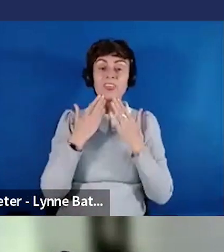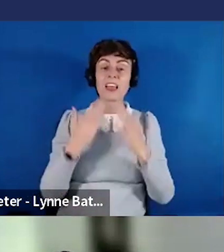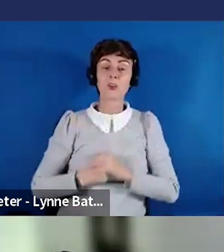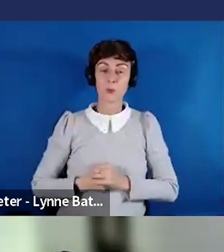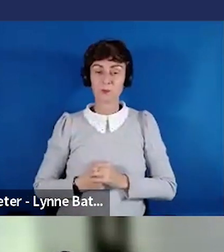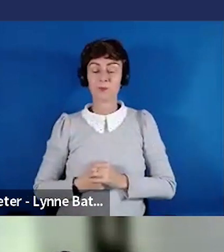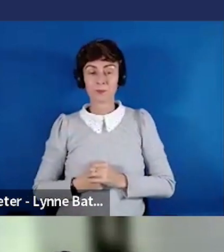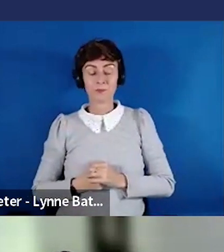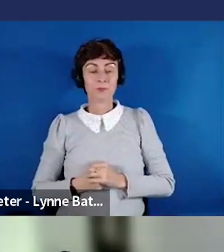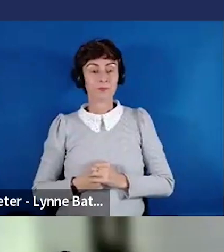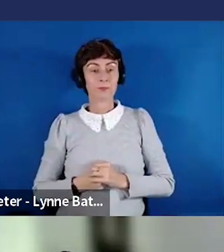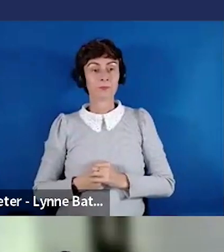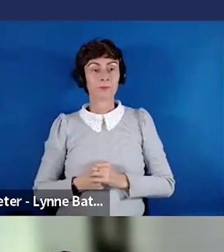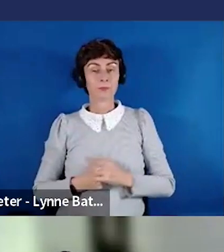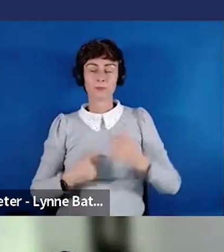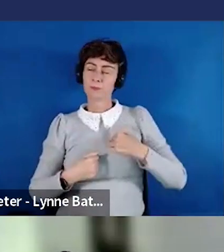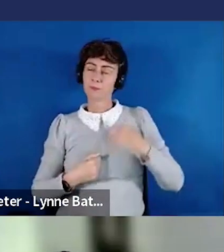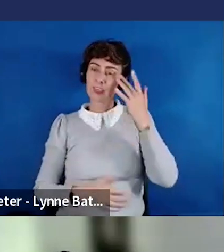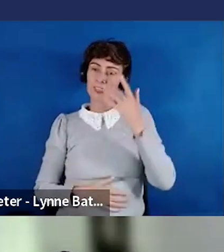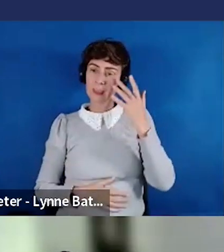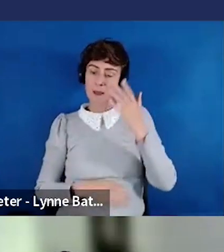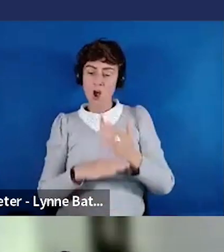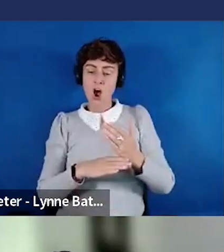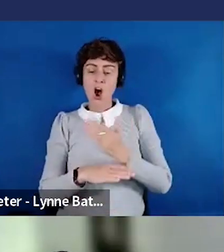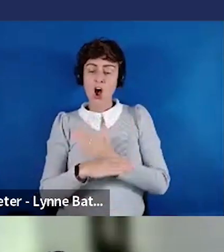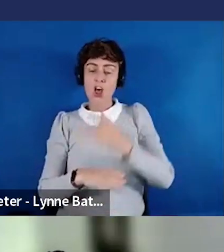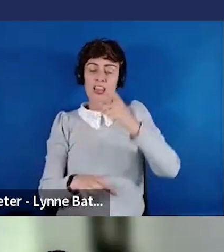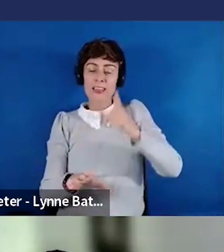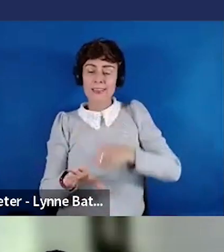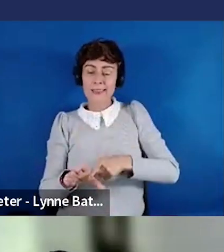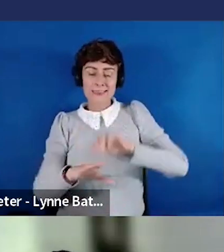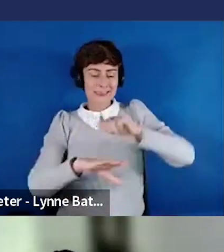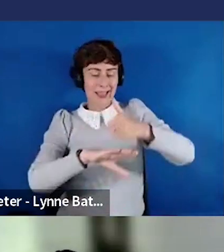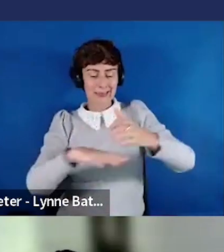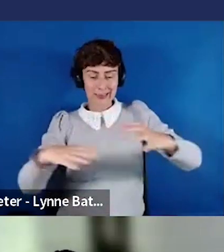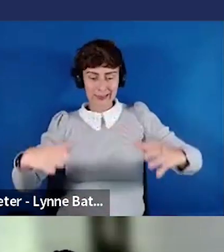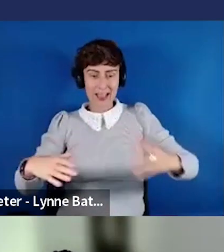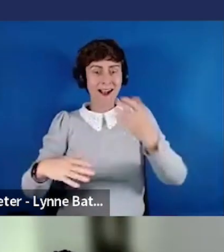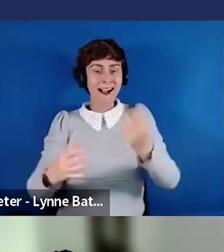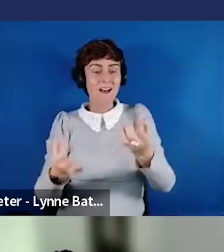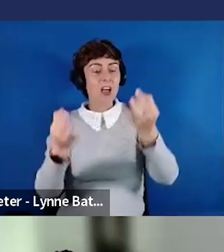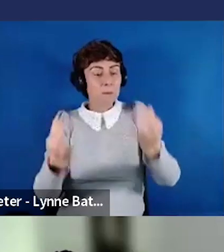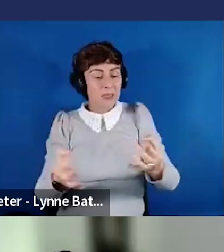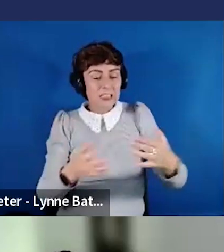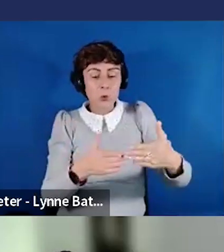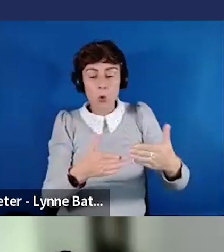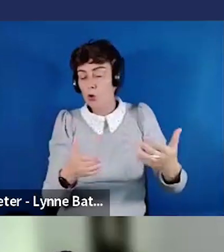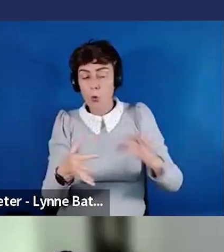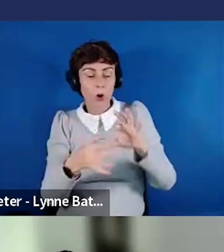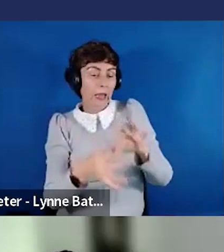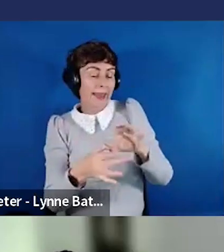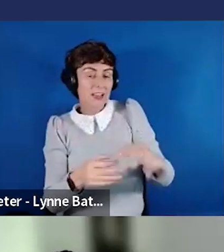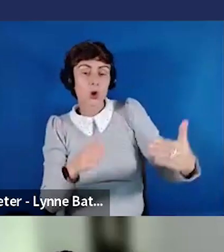just thinking of the idea of an earlier setting of having a little corner, whether you call it peace corner, connection corner,